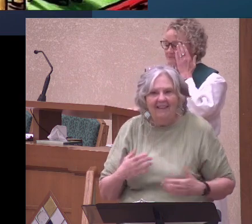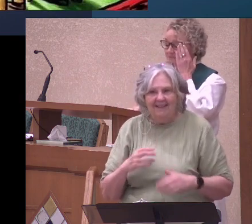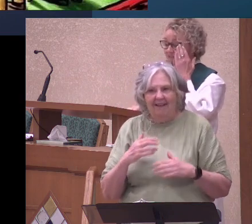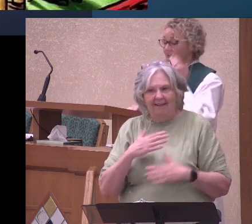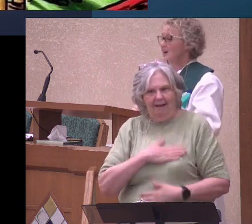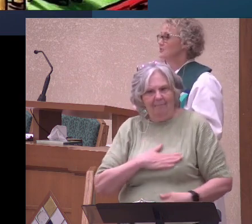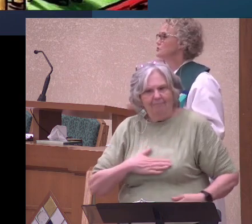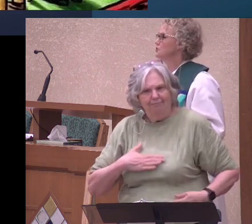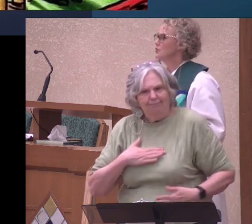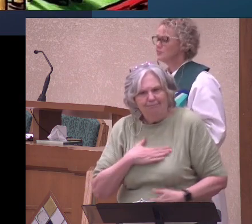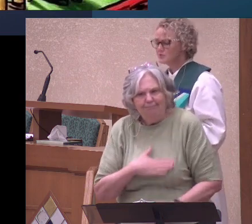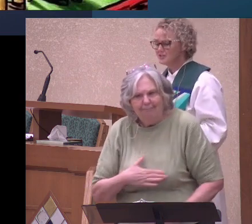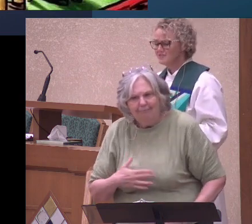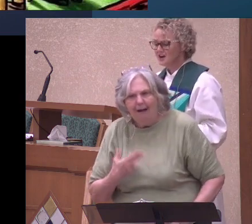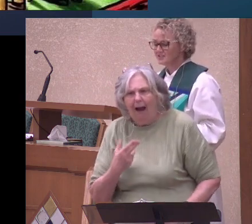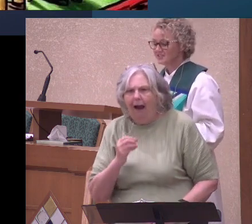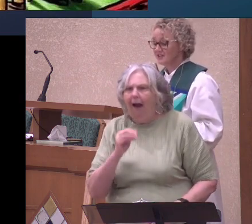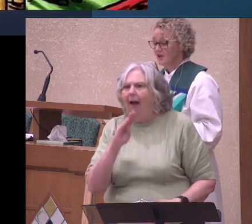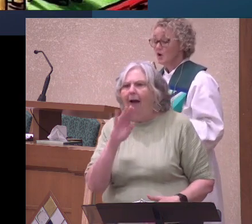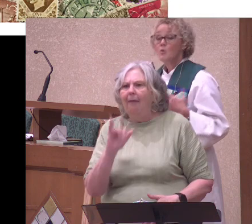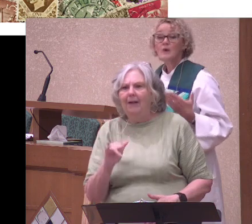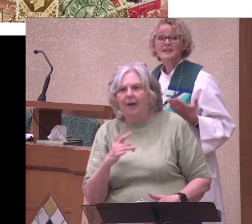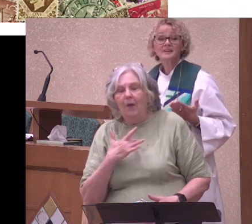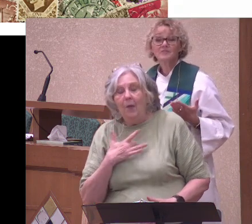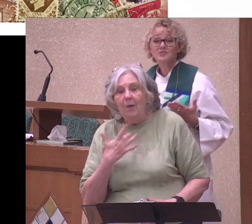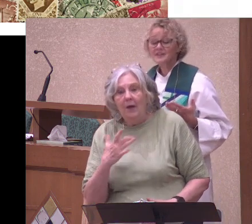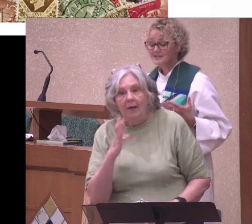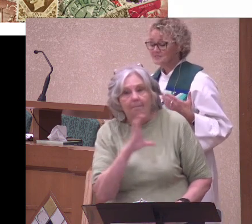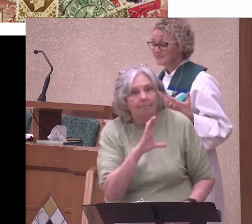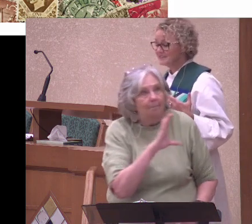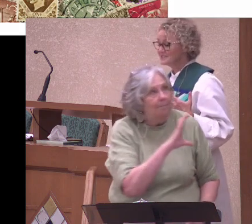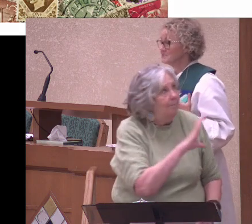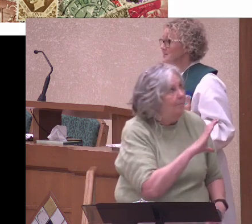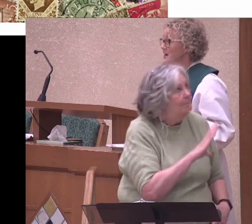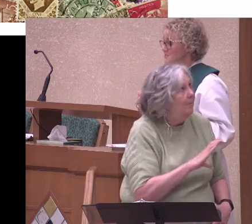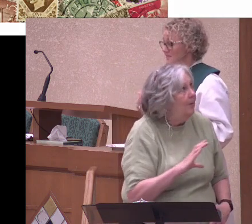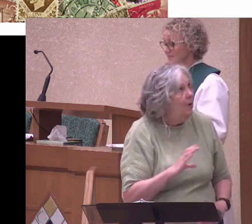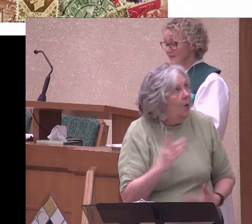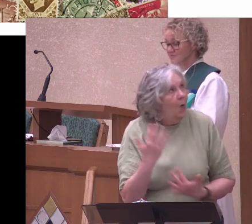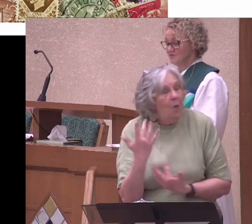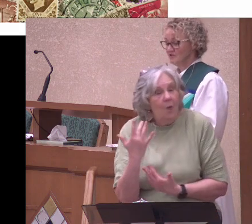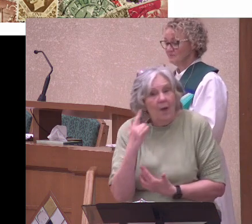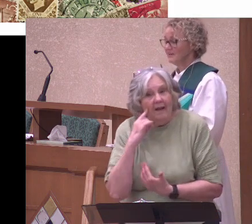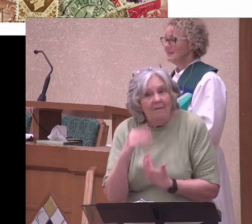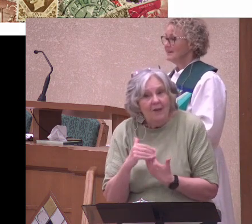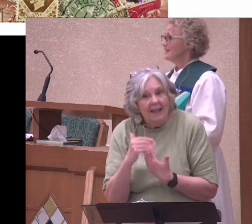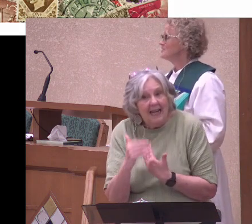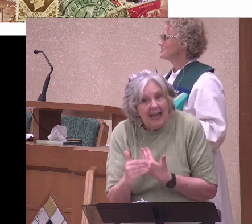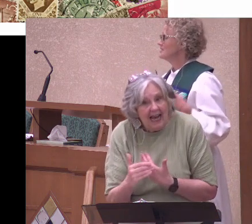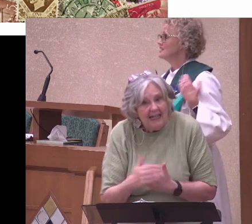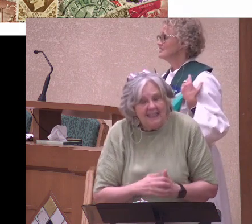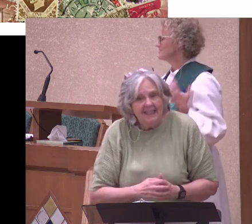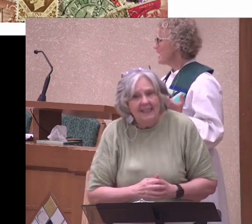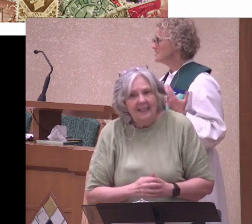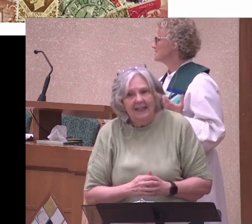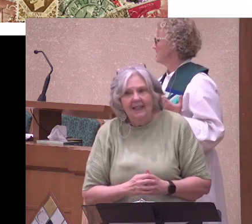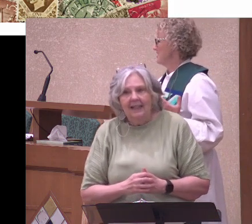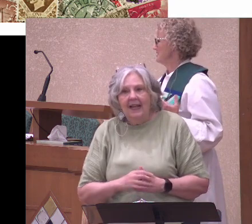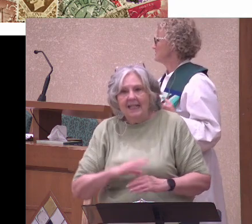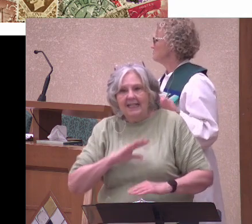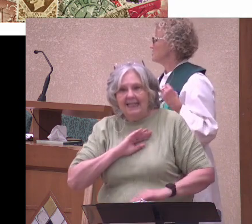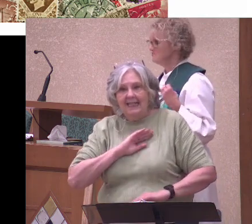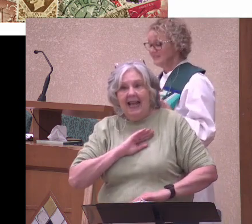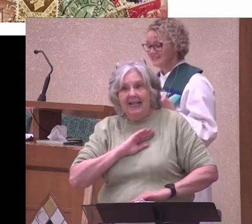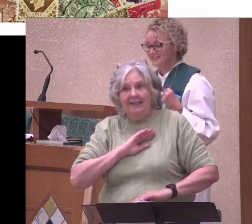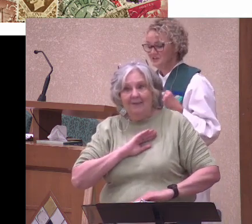hobby. There's the thrill of the hunt, waiting for the next piece to become available. It's